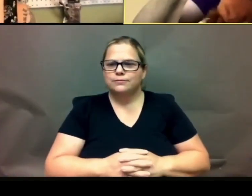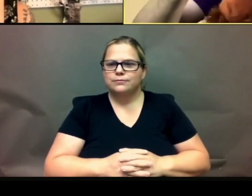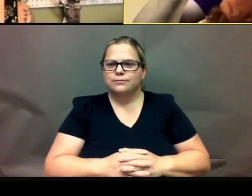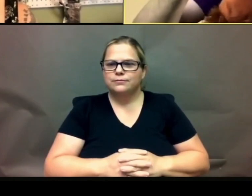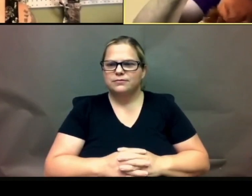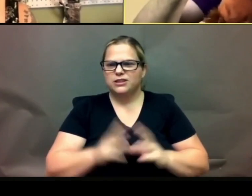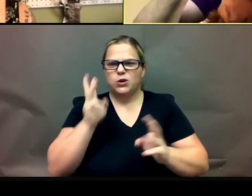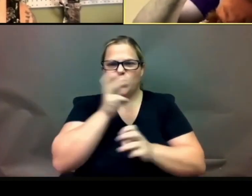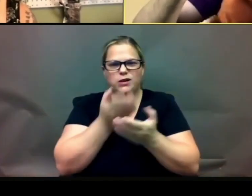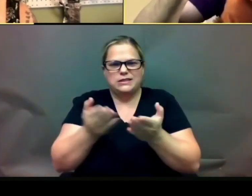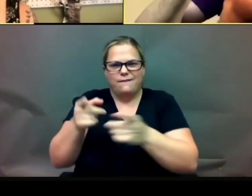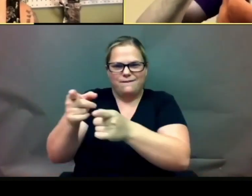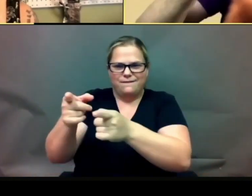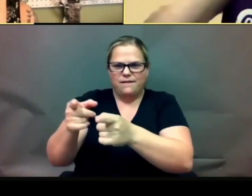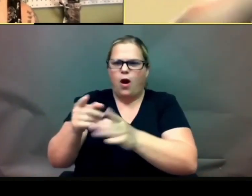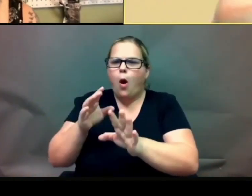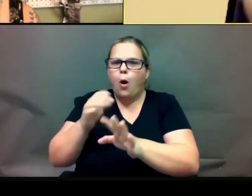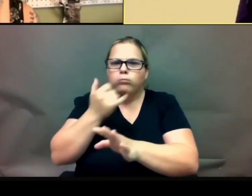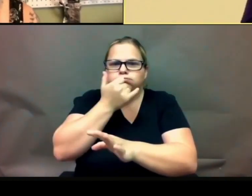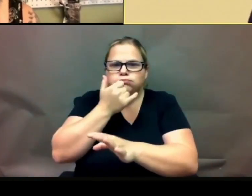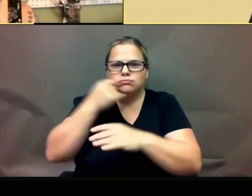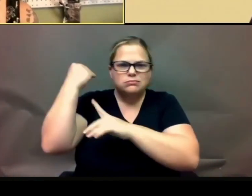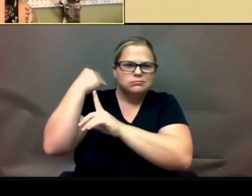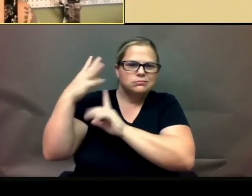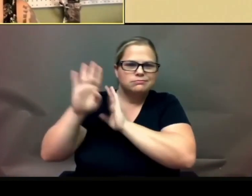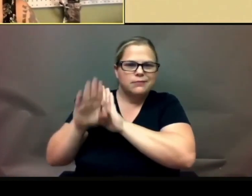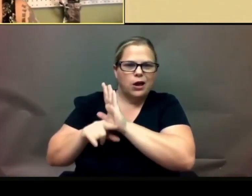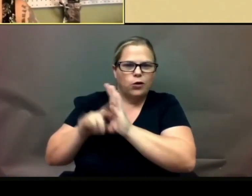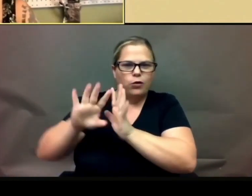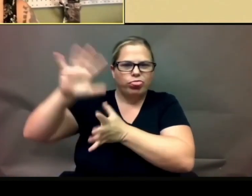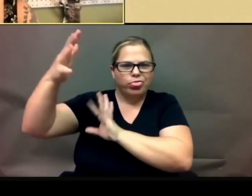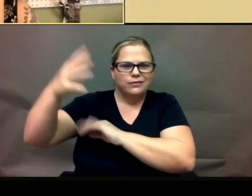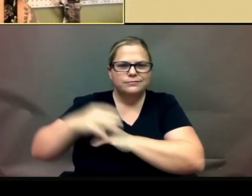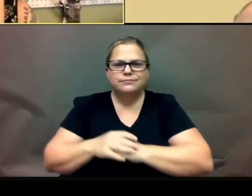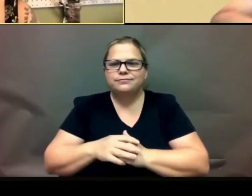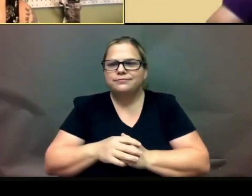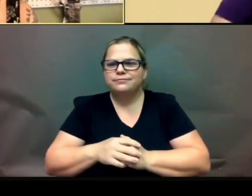Other weird stuff. Oh no, I dropped my Makey Makey on the floor.